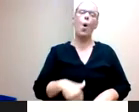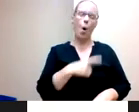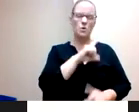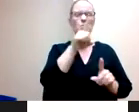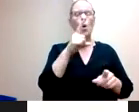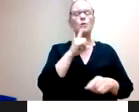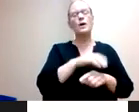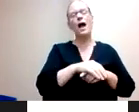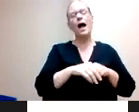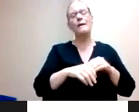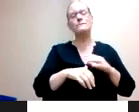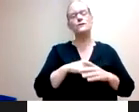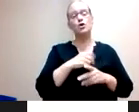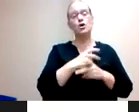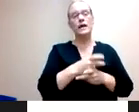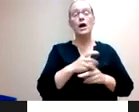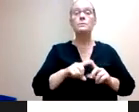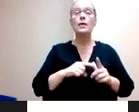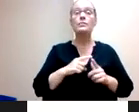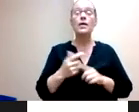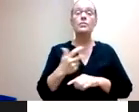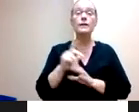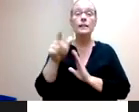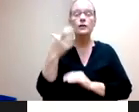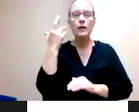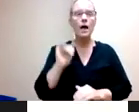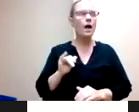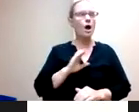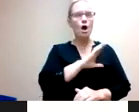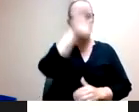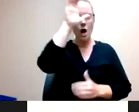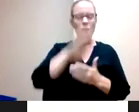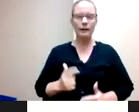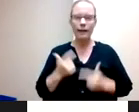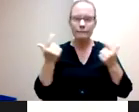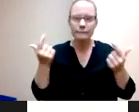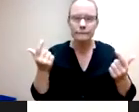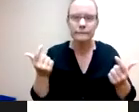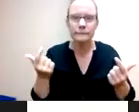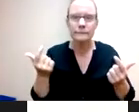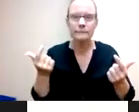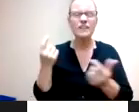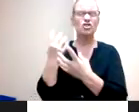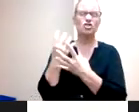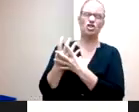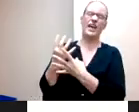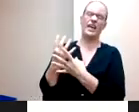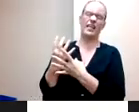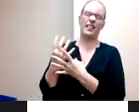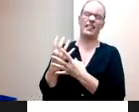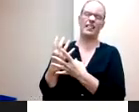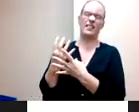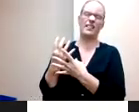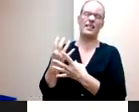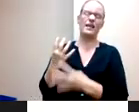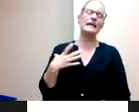it, it was revealed that actually the husband was alive and was in jail. And they didn't really